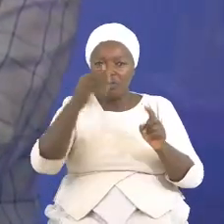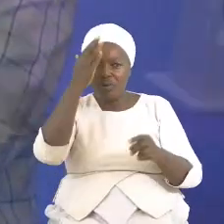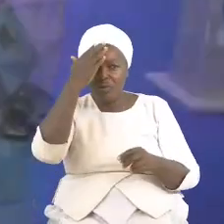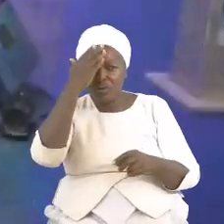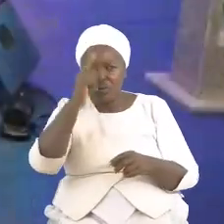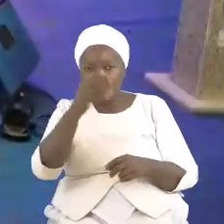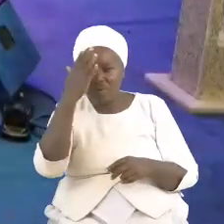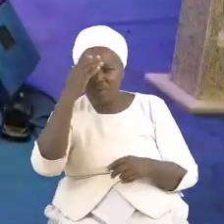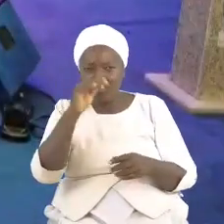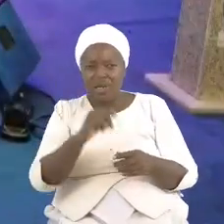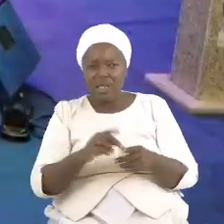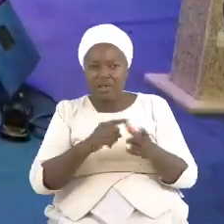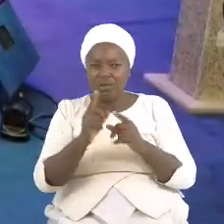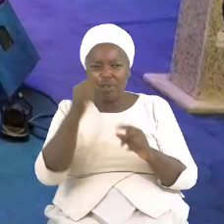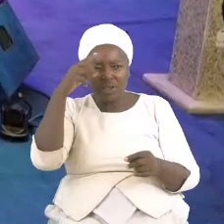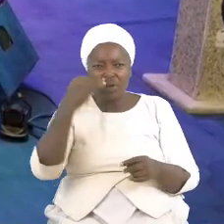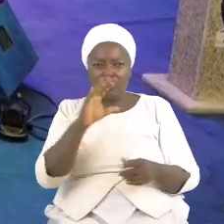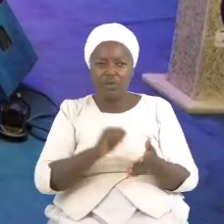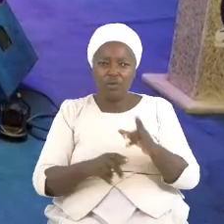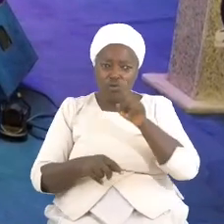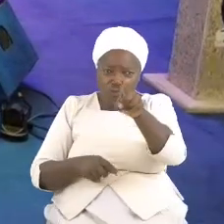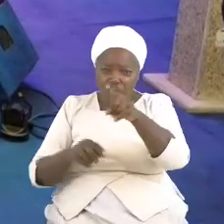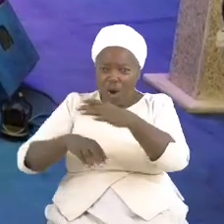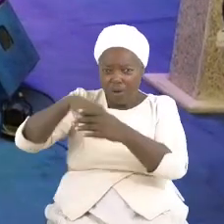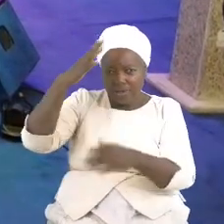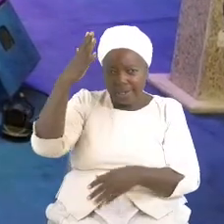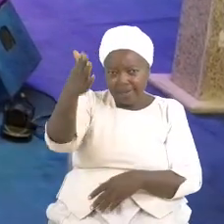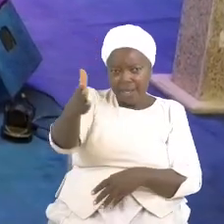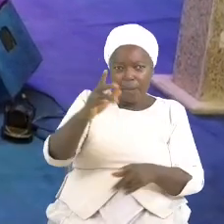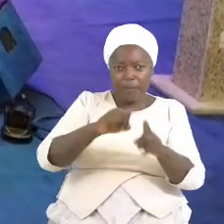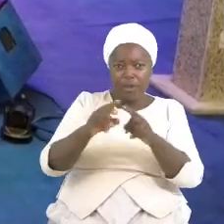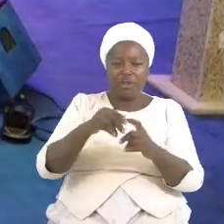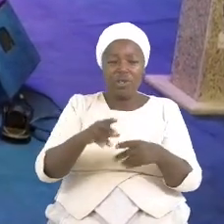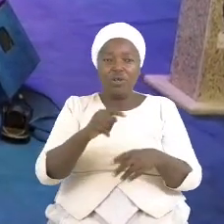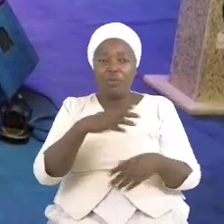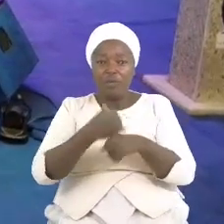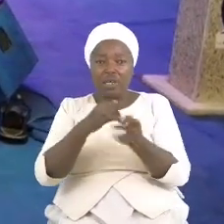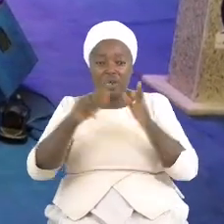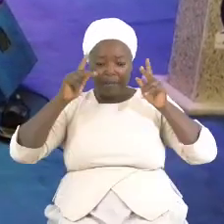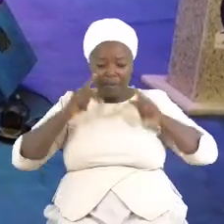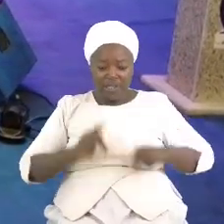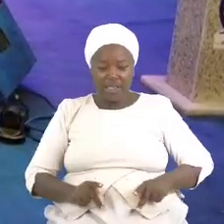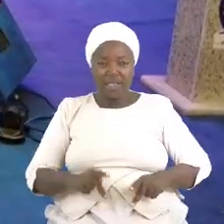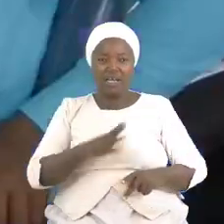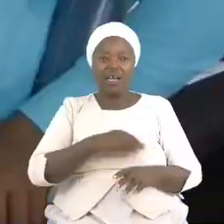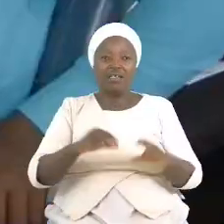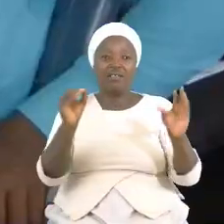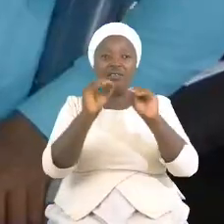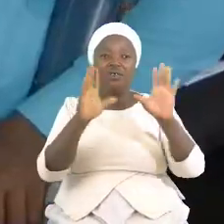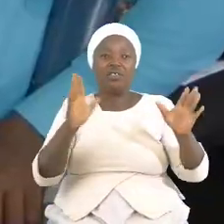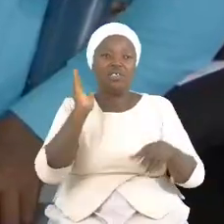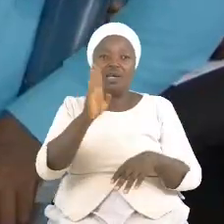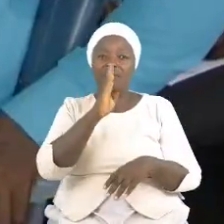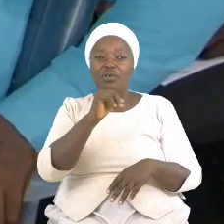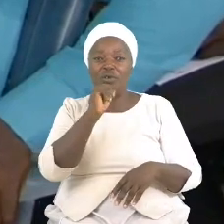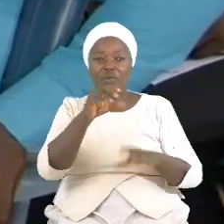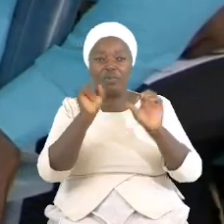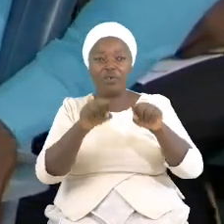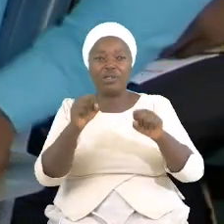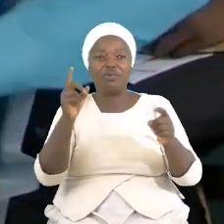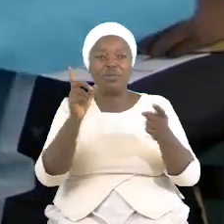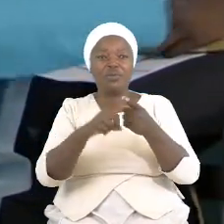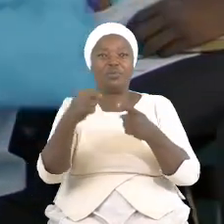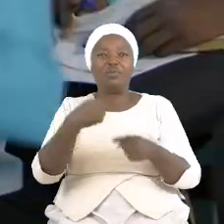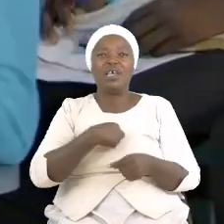there. But now we're going to make it personal. And nothing shall be impossible unto me. And